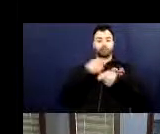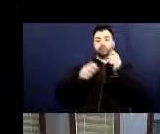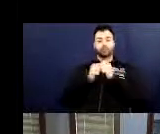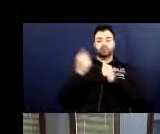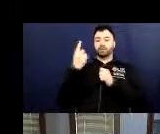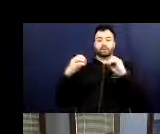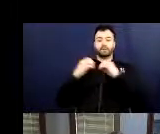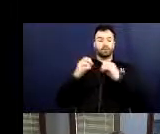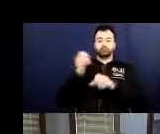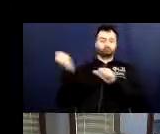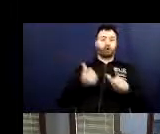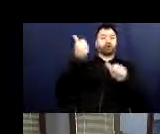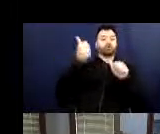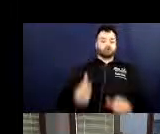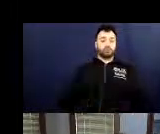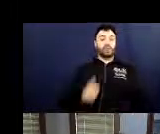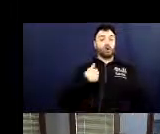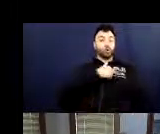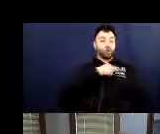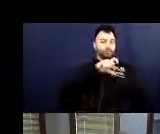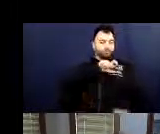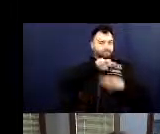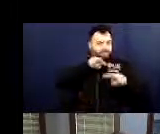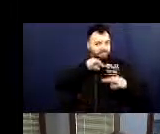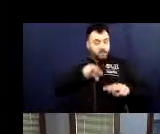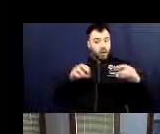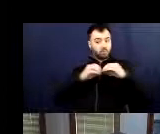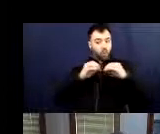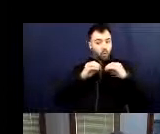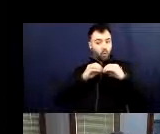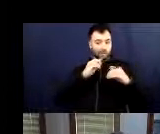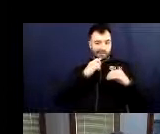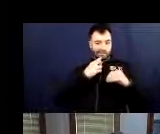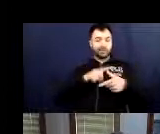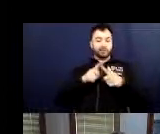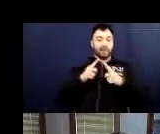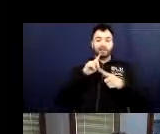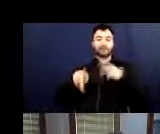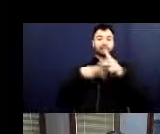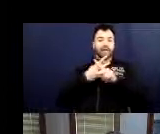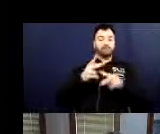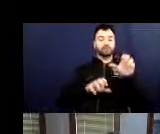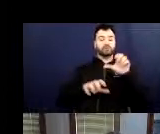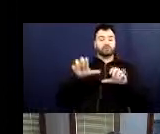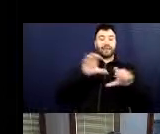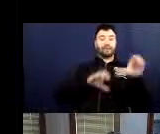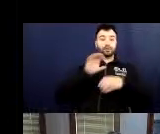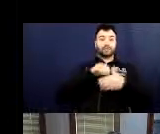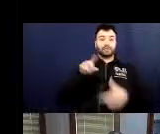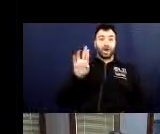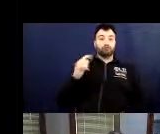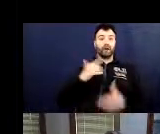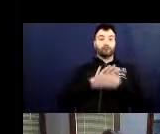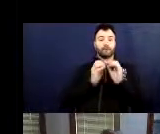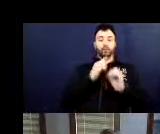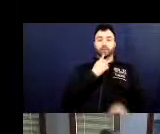more intense, the potency of prohibited substances becomes more intense. That's what we're seeing now. So what